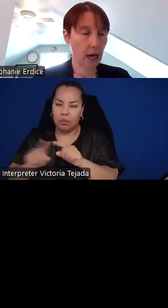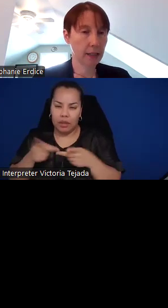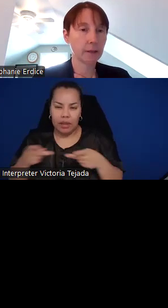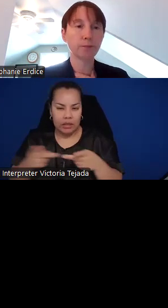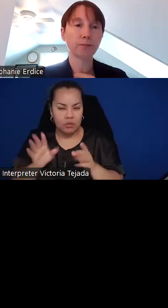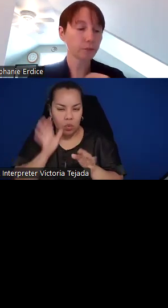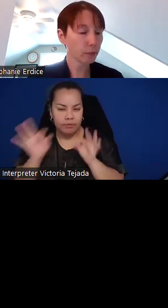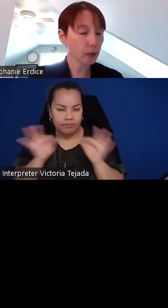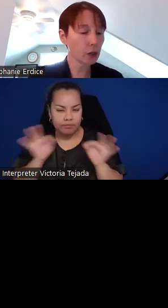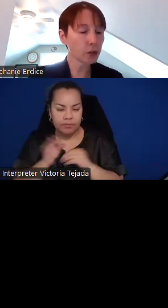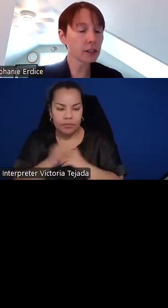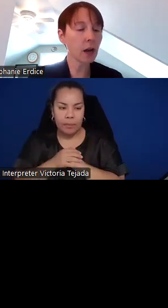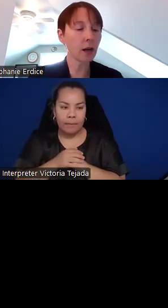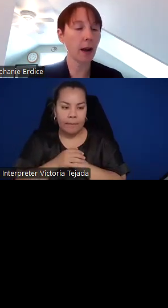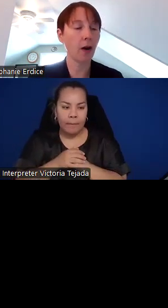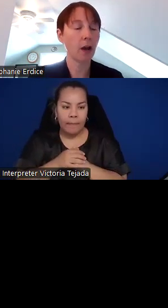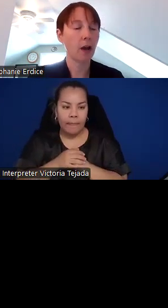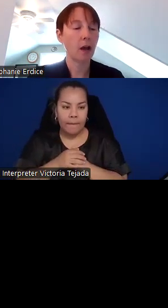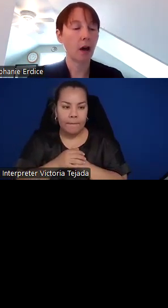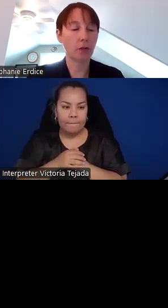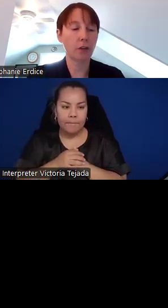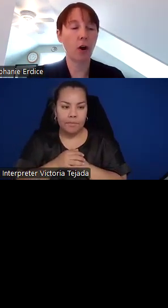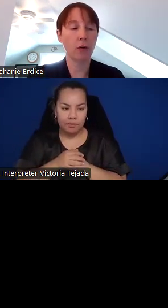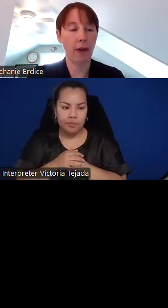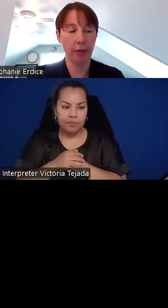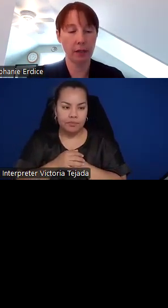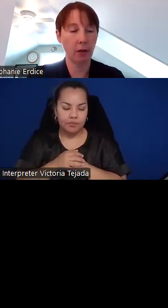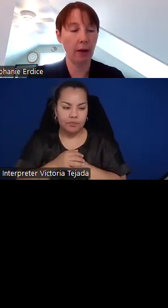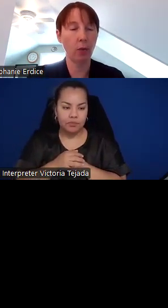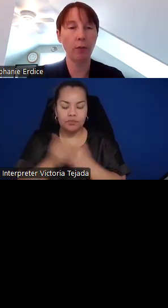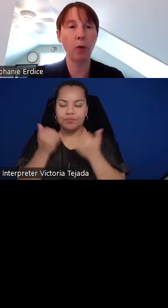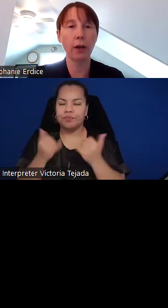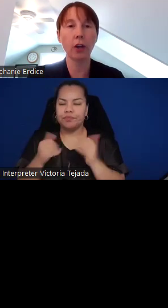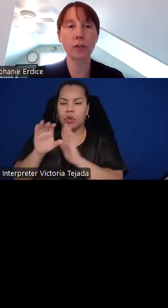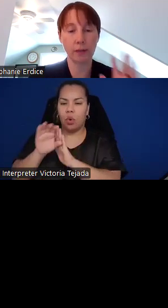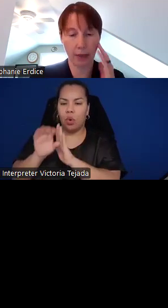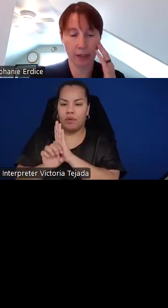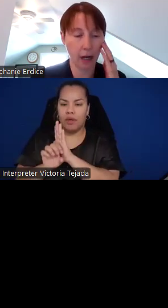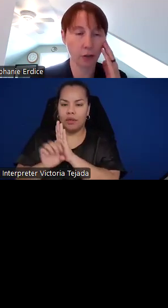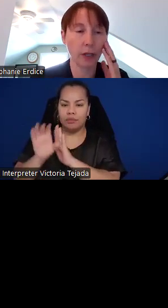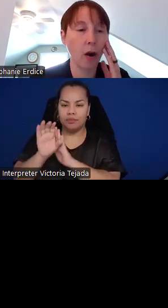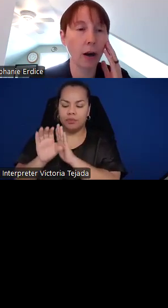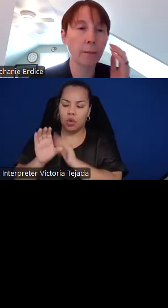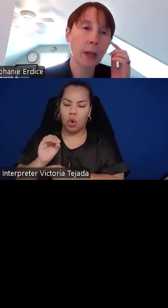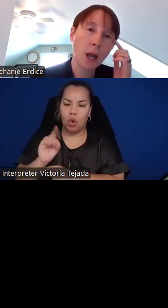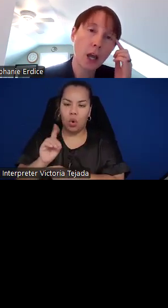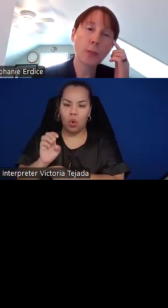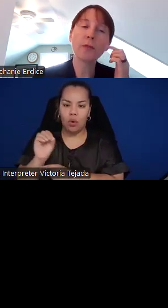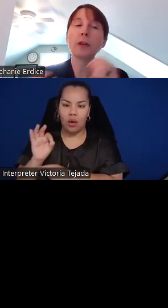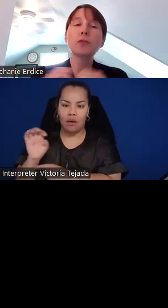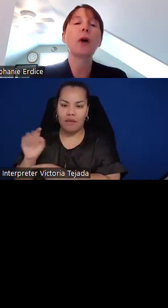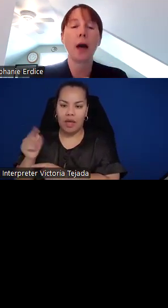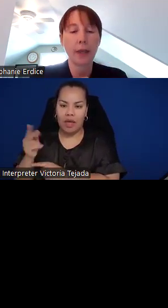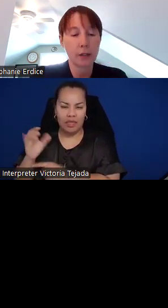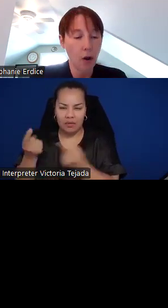couple of slides. So let's talk about the code of ethics and what codes of ethics actually are.